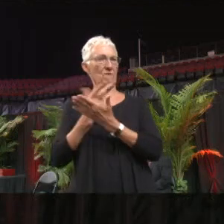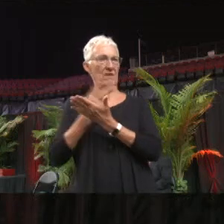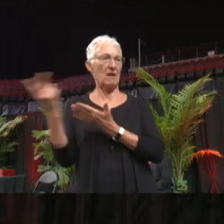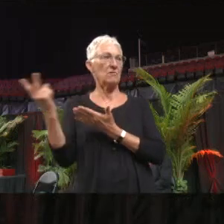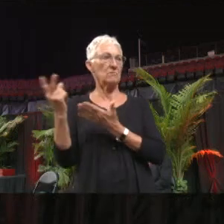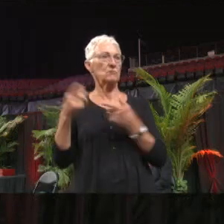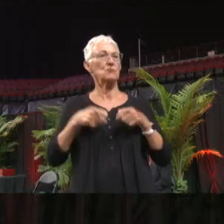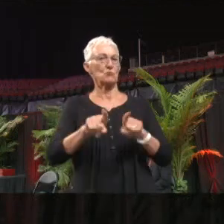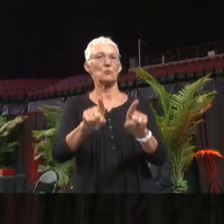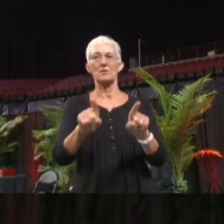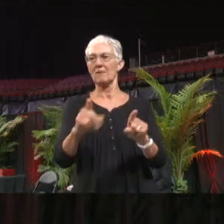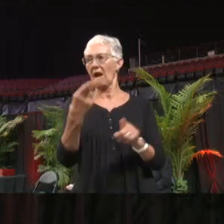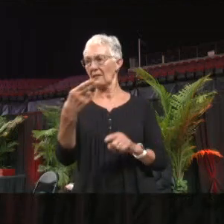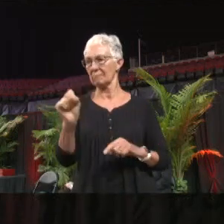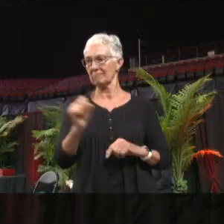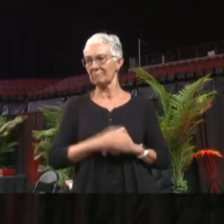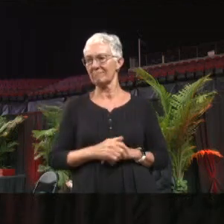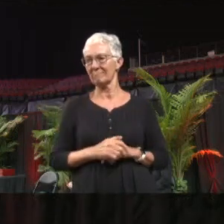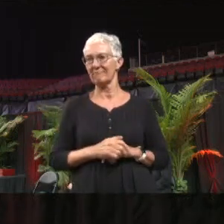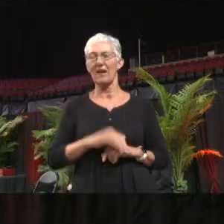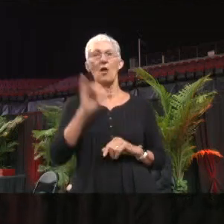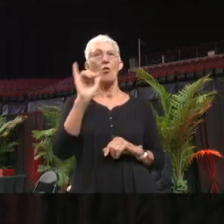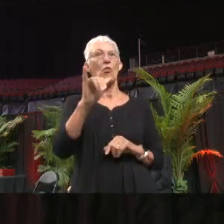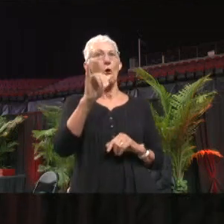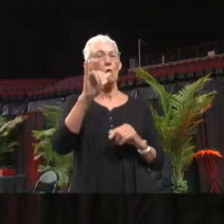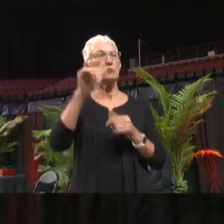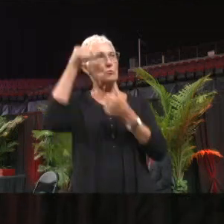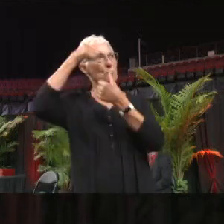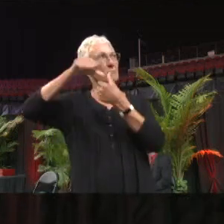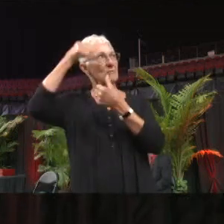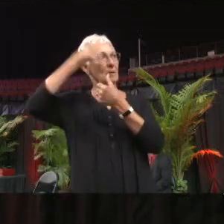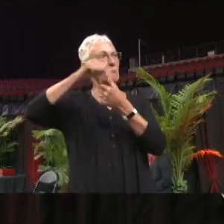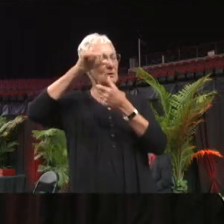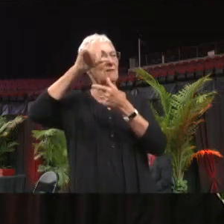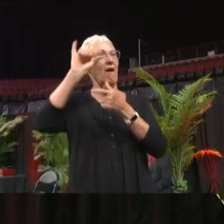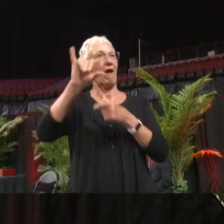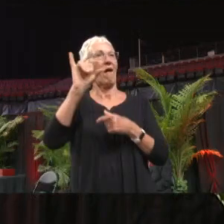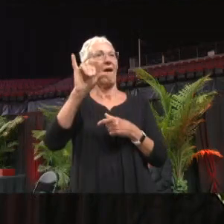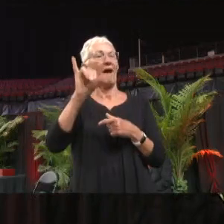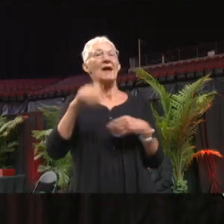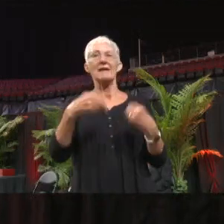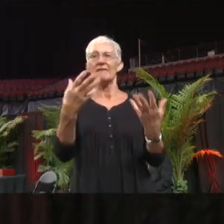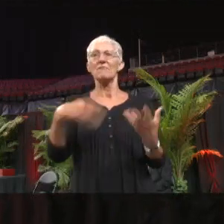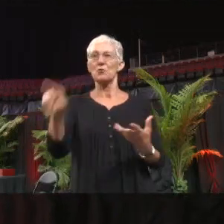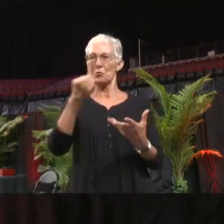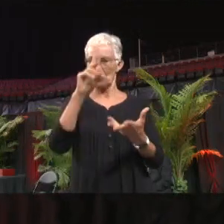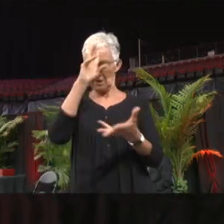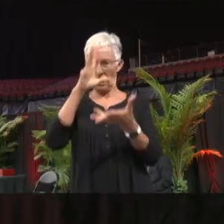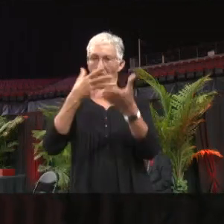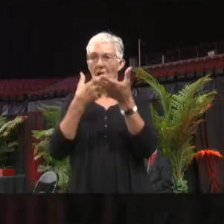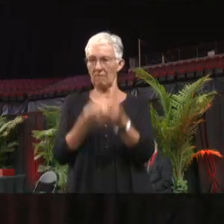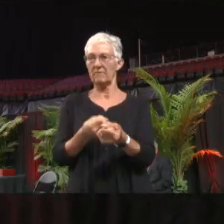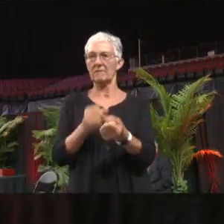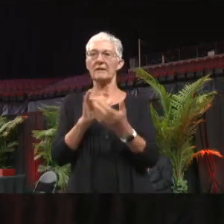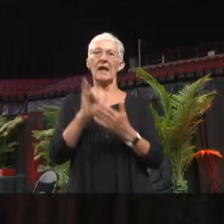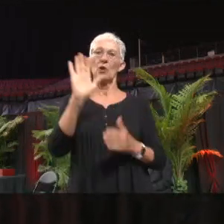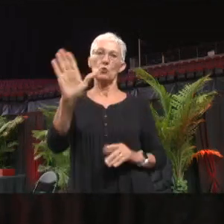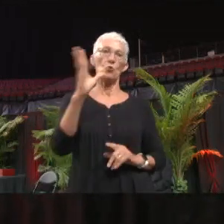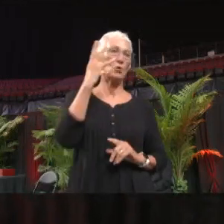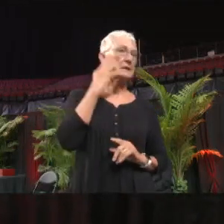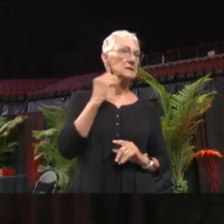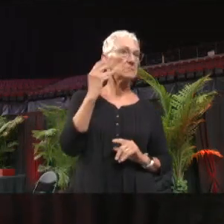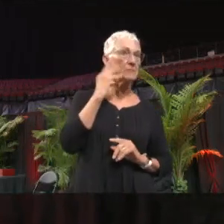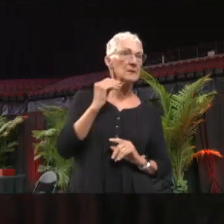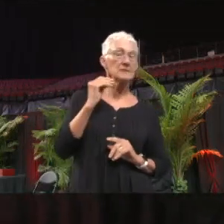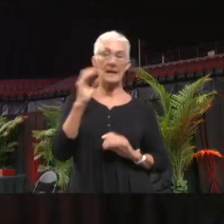High. May those memories give you confidence that your experiences and your education